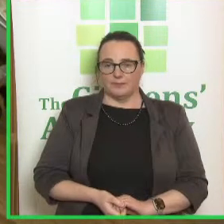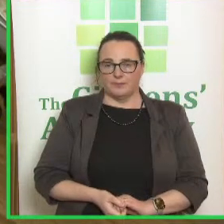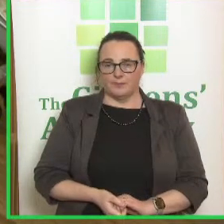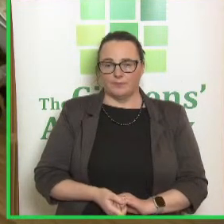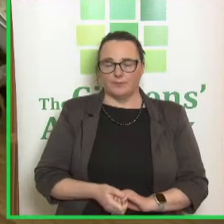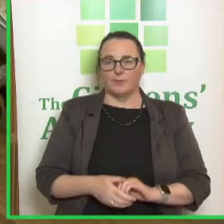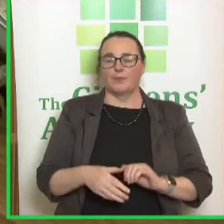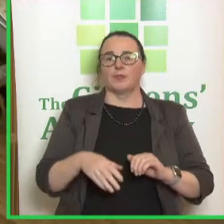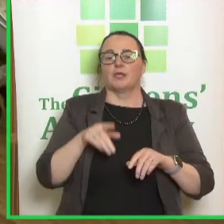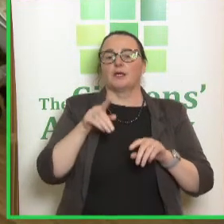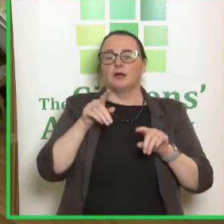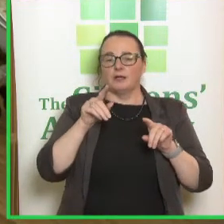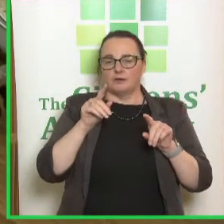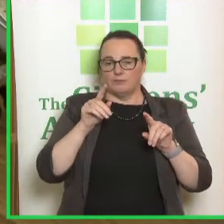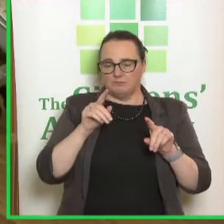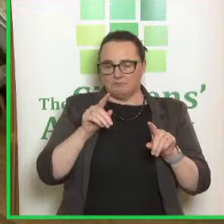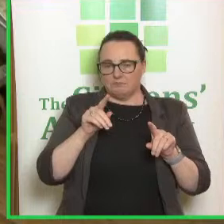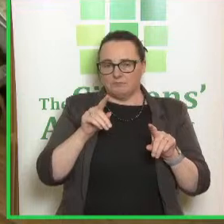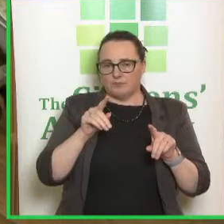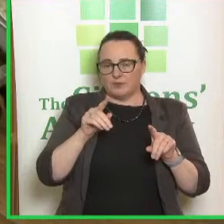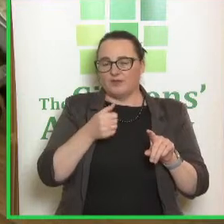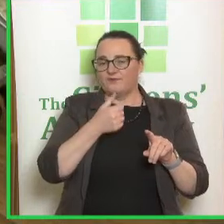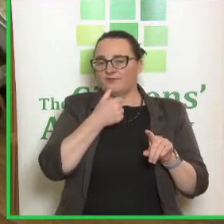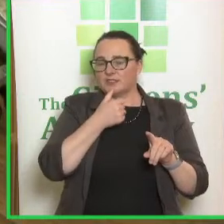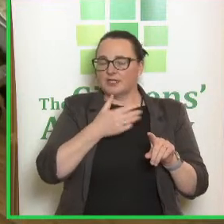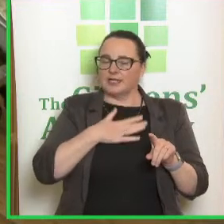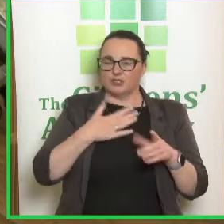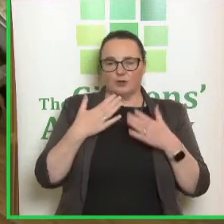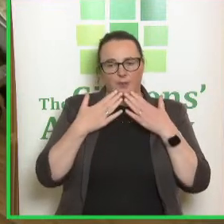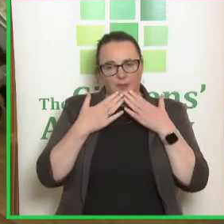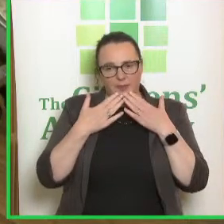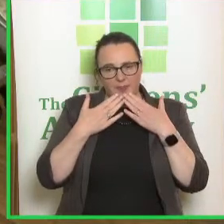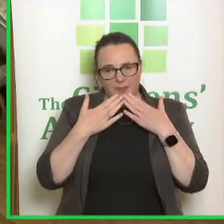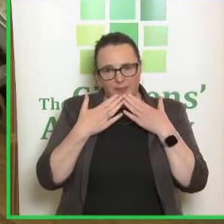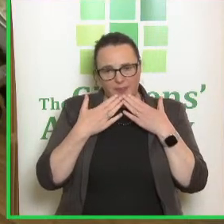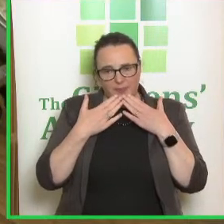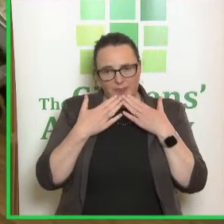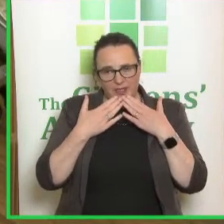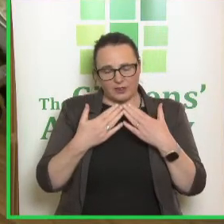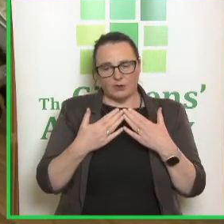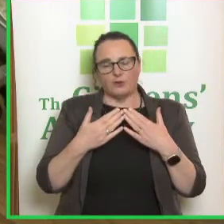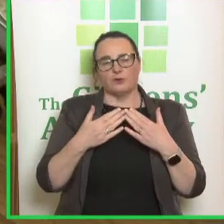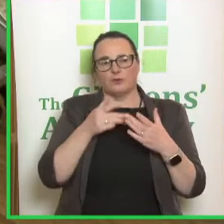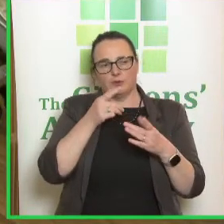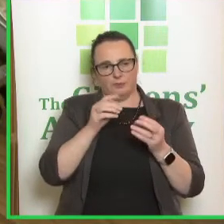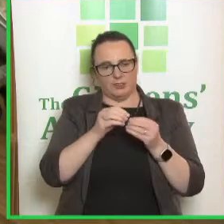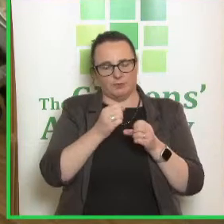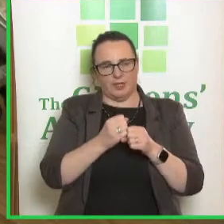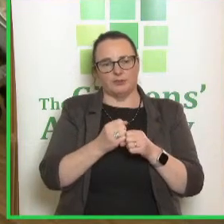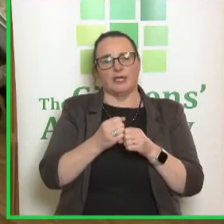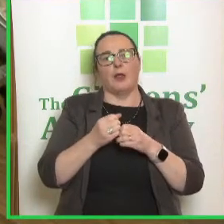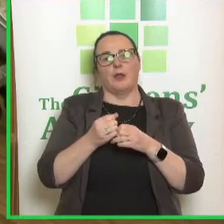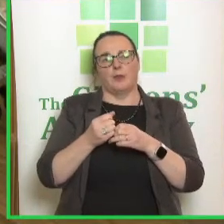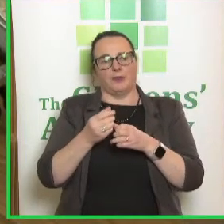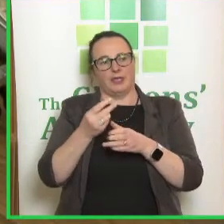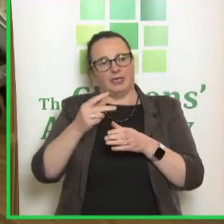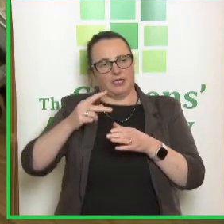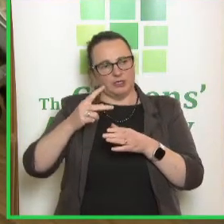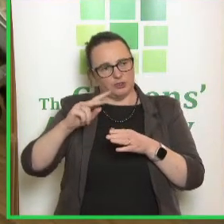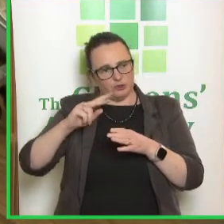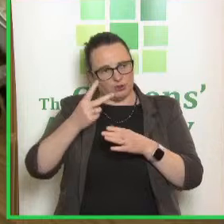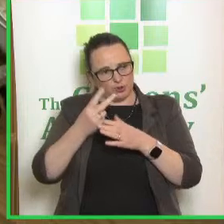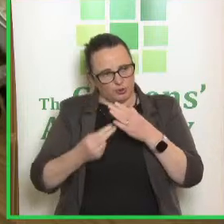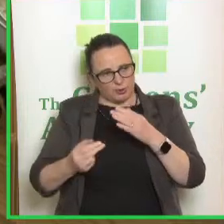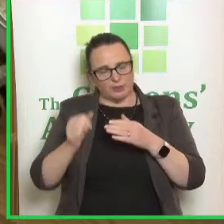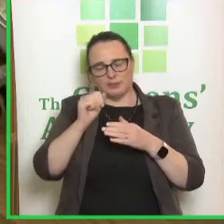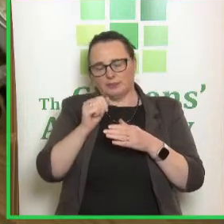Thank you, Minister Naughton. First of all, I'd like to thank you because as clinical lead for dual diagnosis, we're delighted that you were able to get us funding